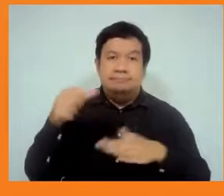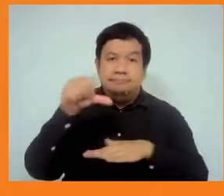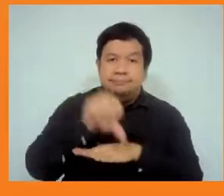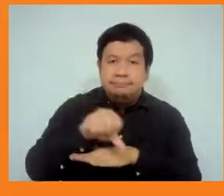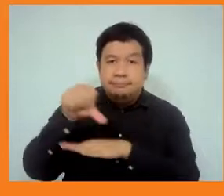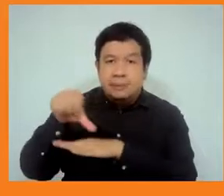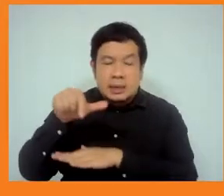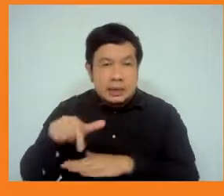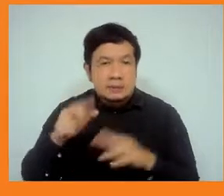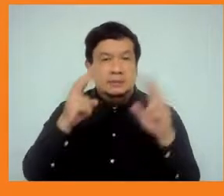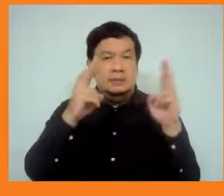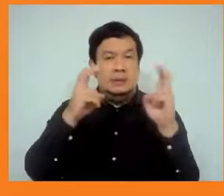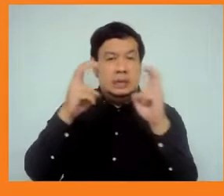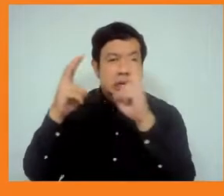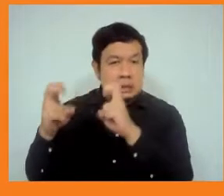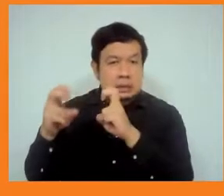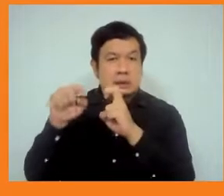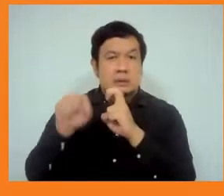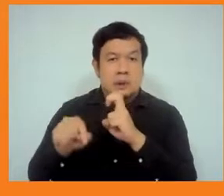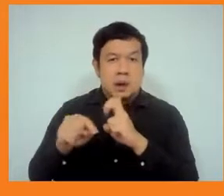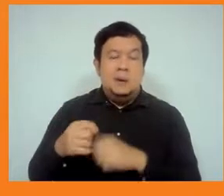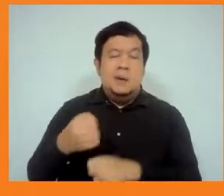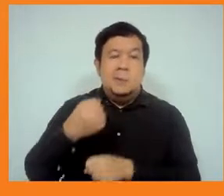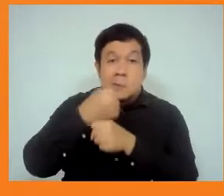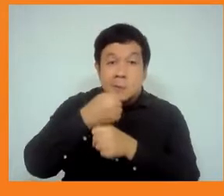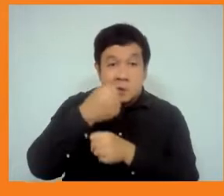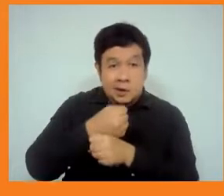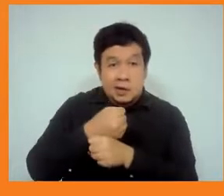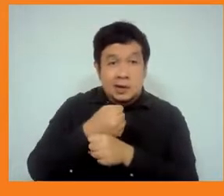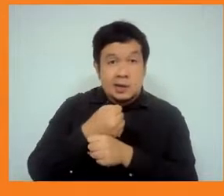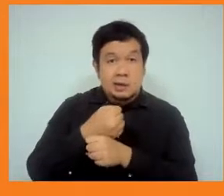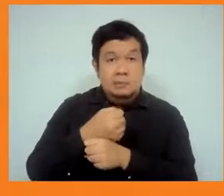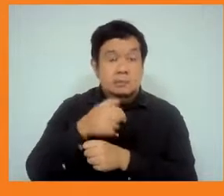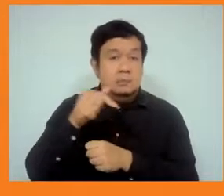in Sri Lanka, they have destroyed almost like 49